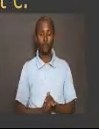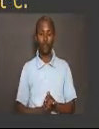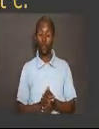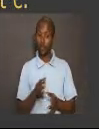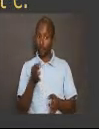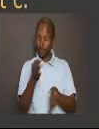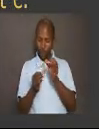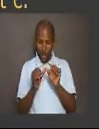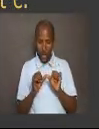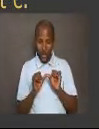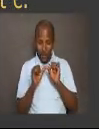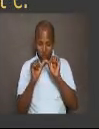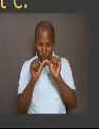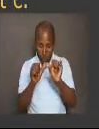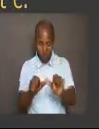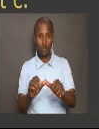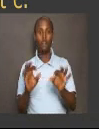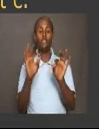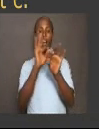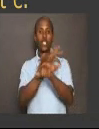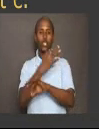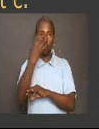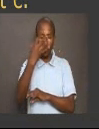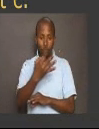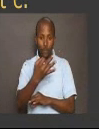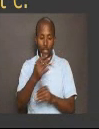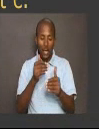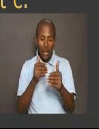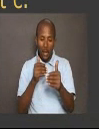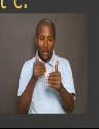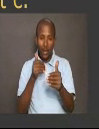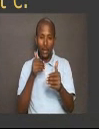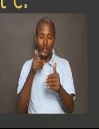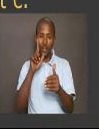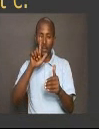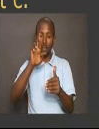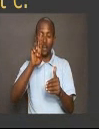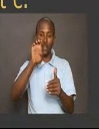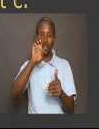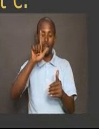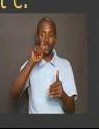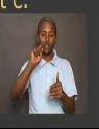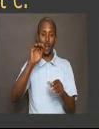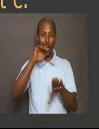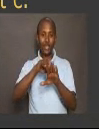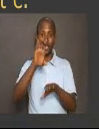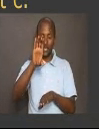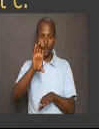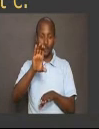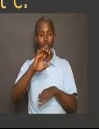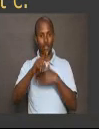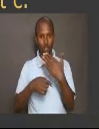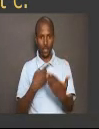If a continuous function f has a relative extremum at C,